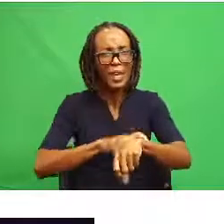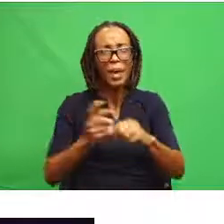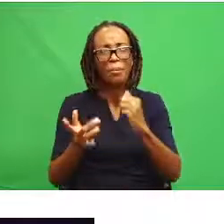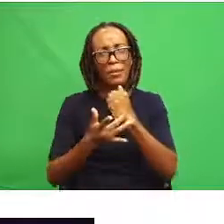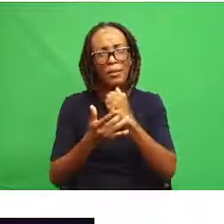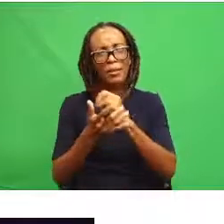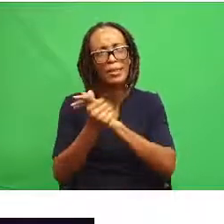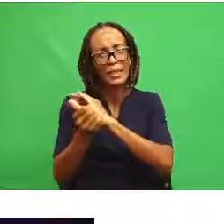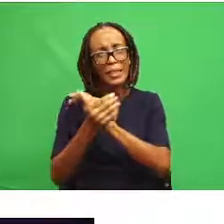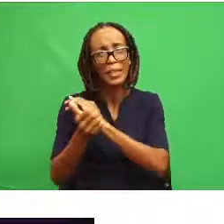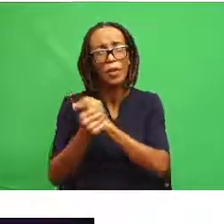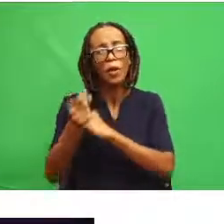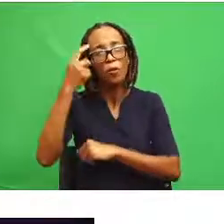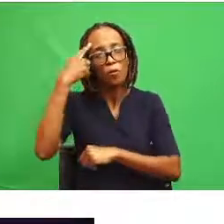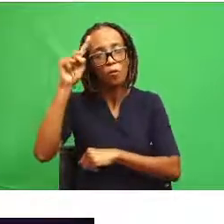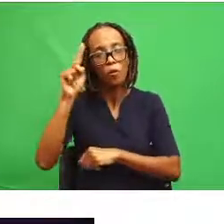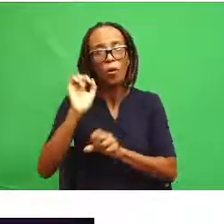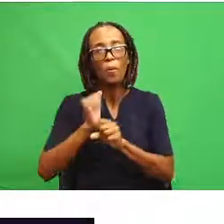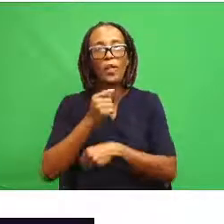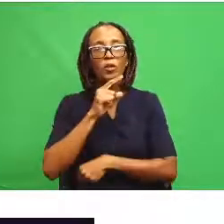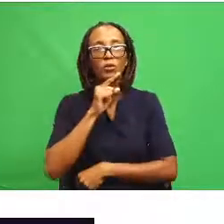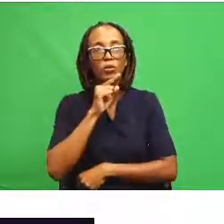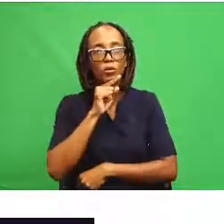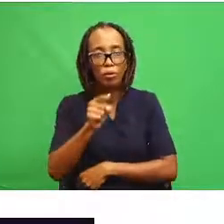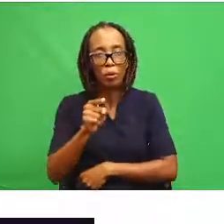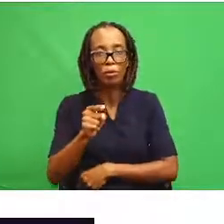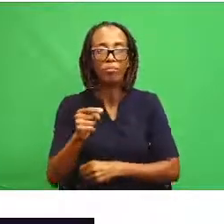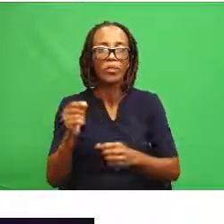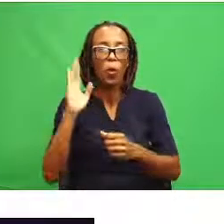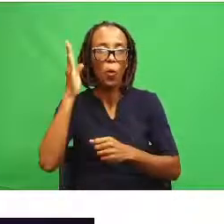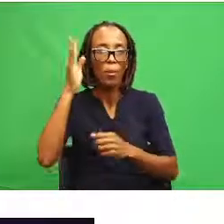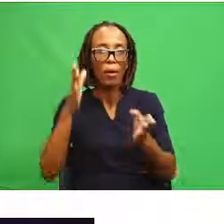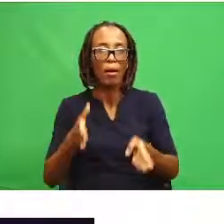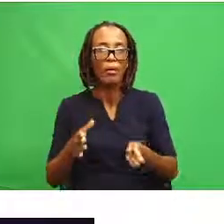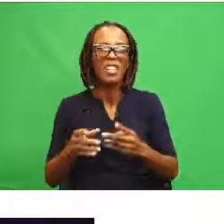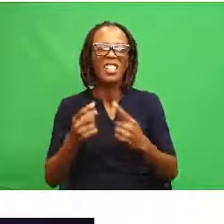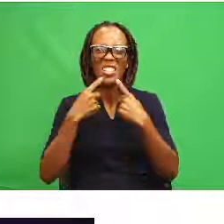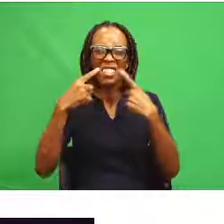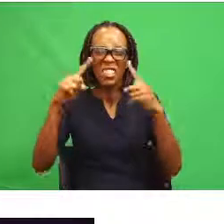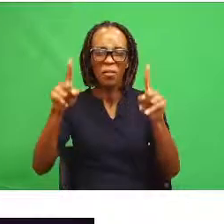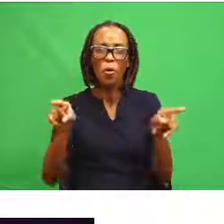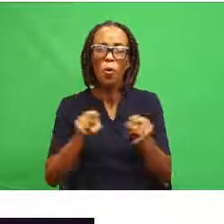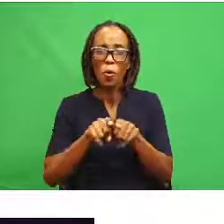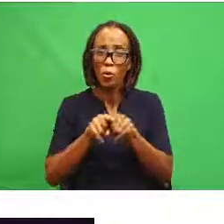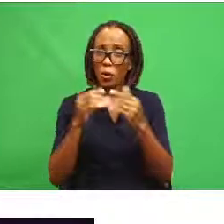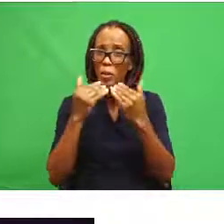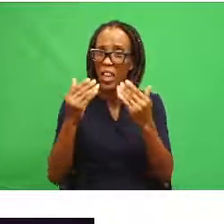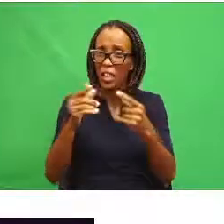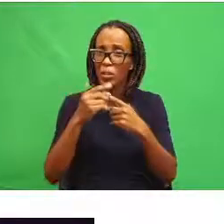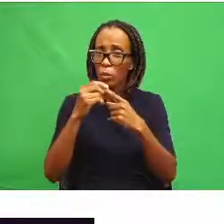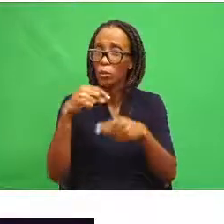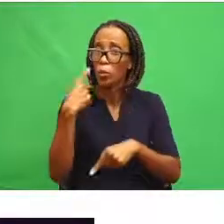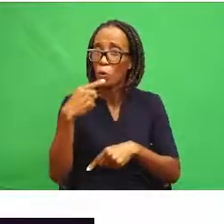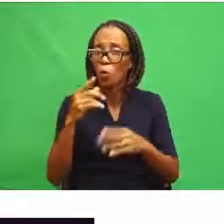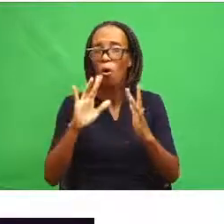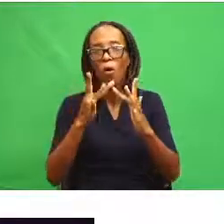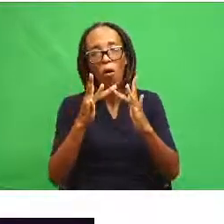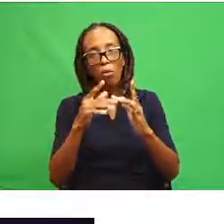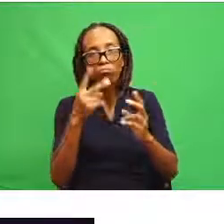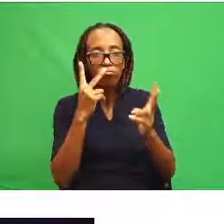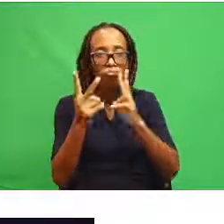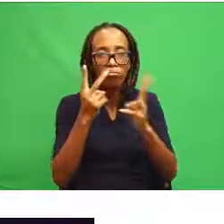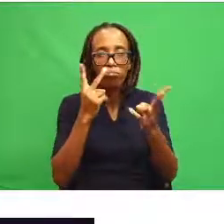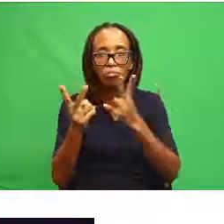to ensure the success of this webinar. We also extend special thanks to the online